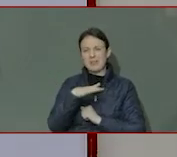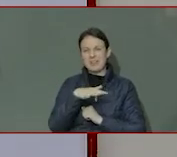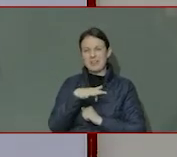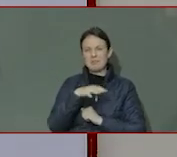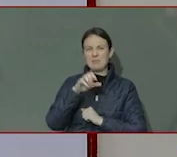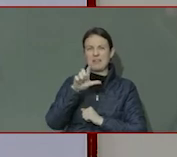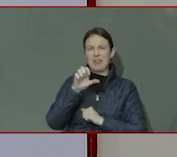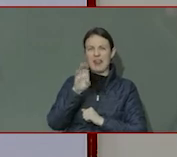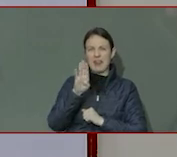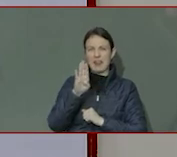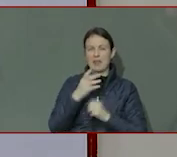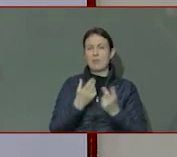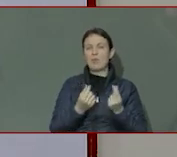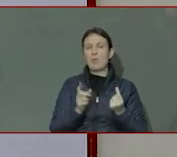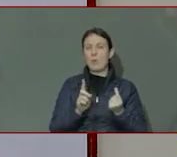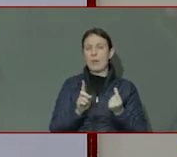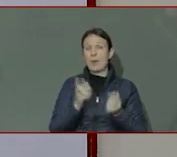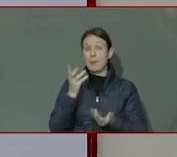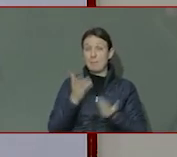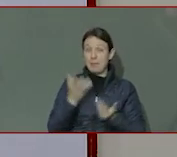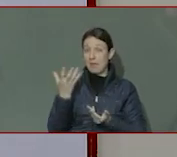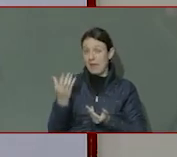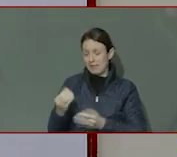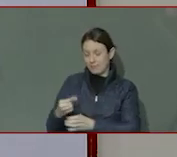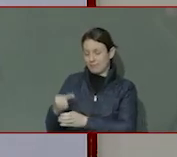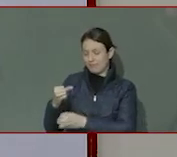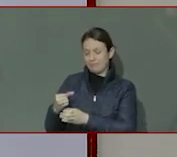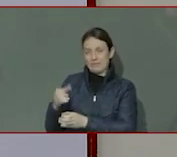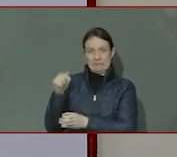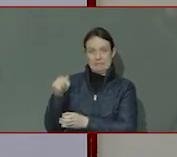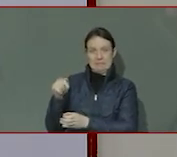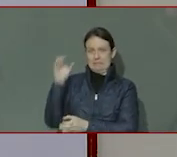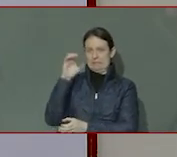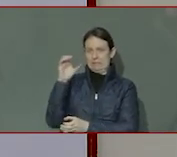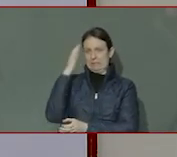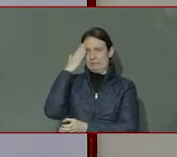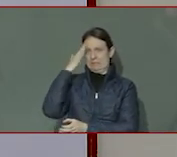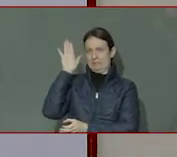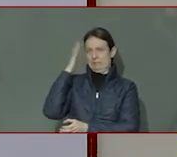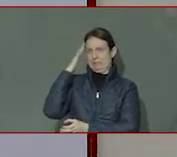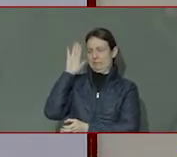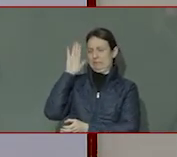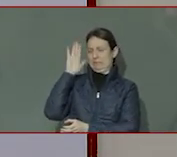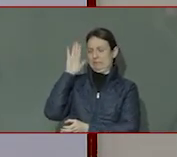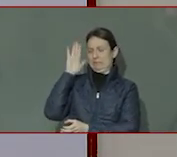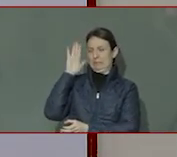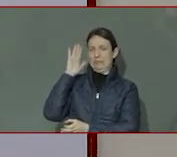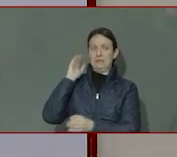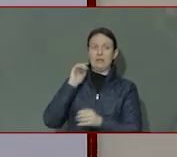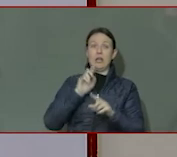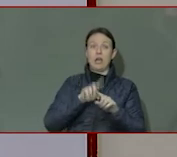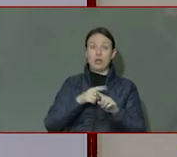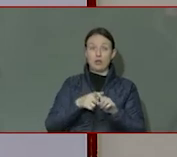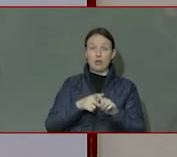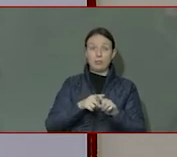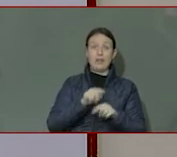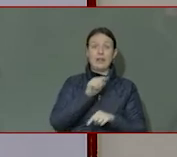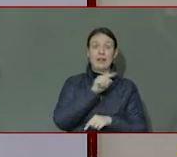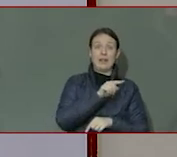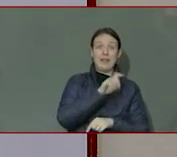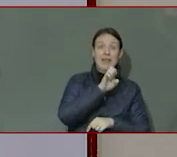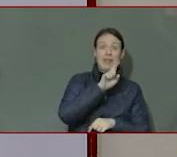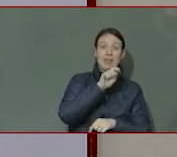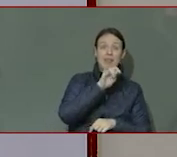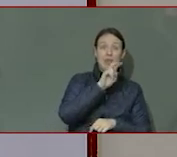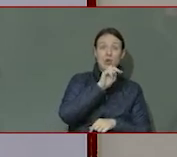if we have a solution of unknown concentration, as in this case, they have a solution of ethanoic